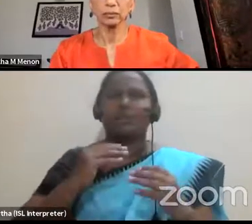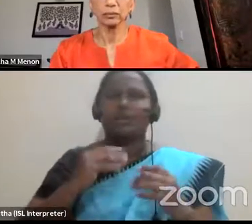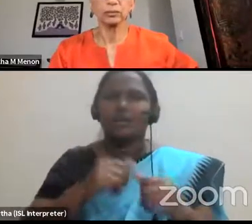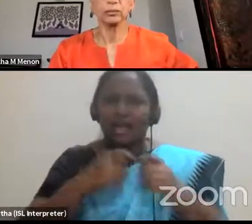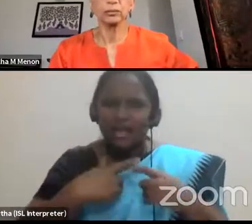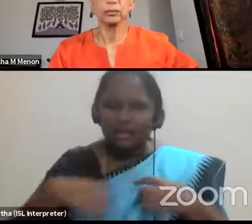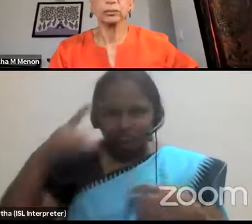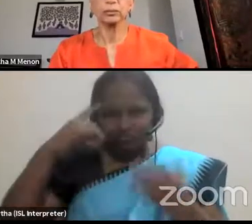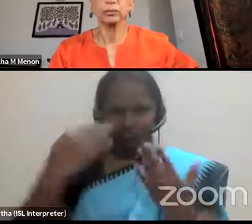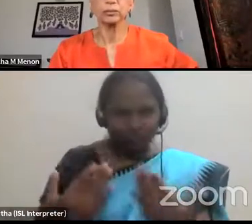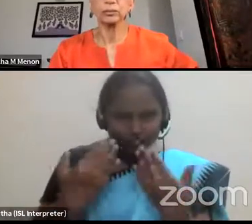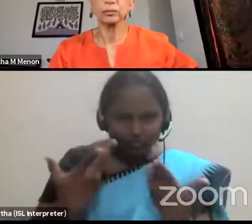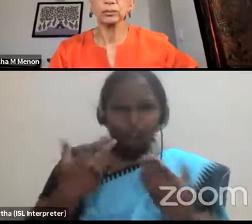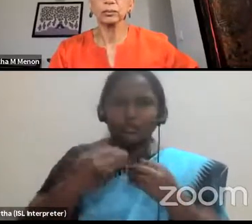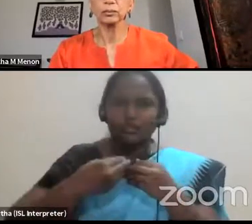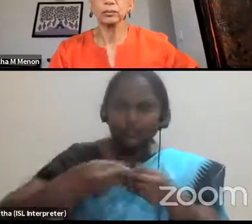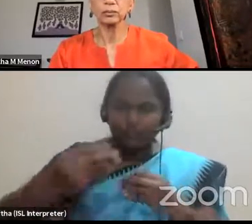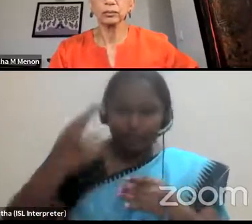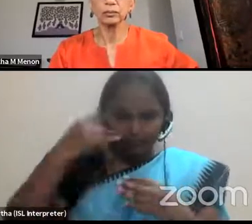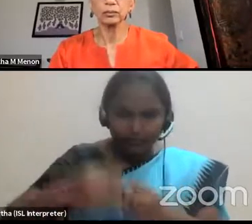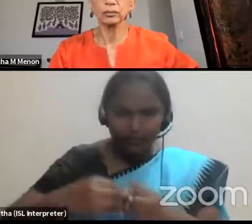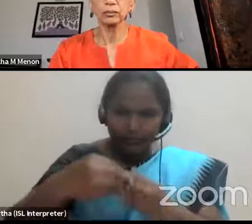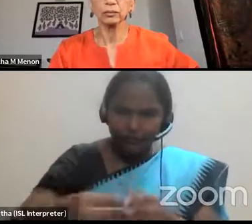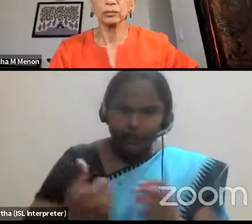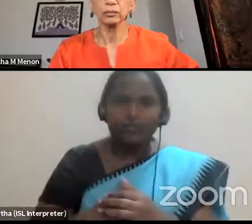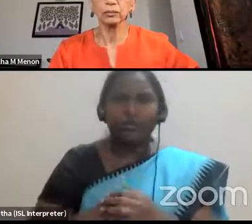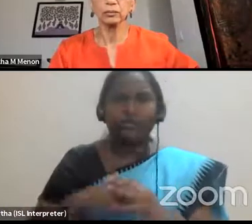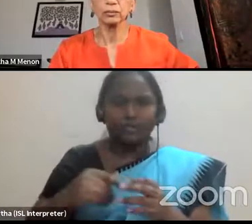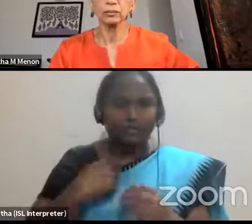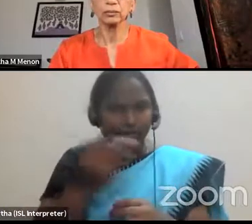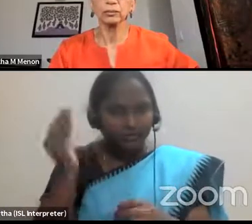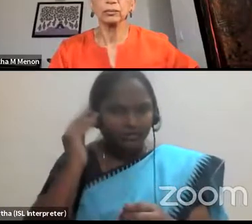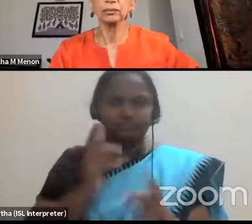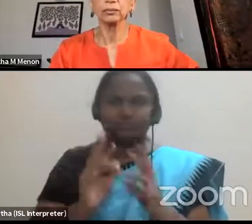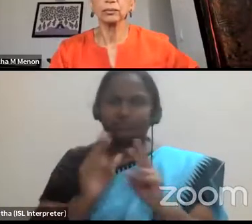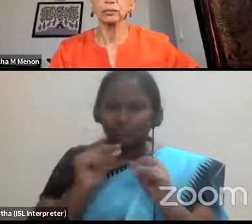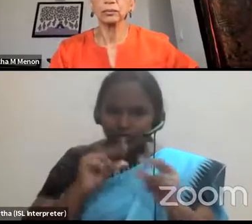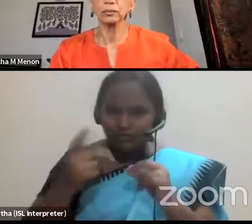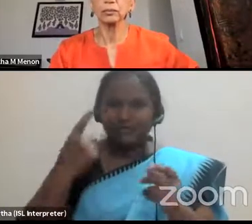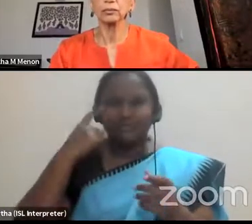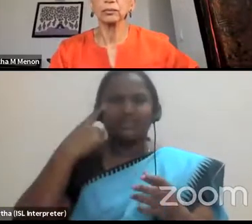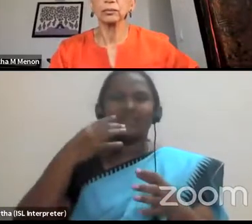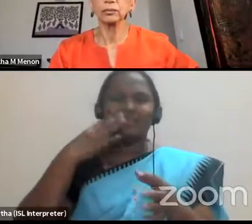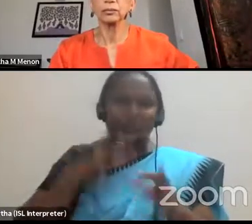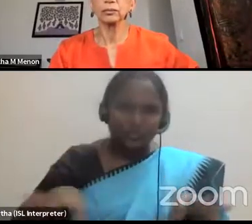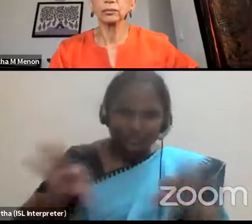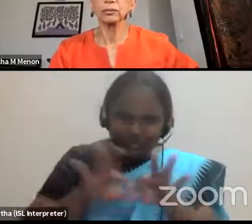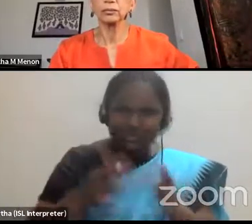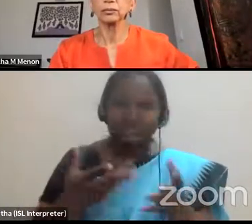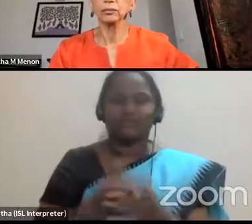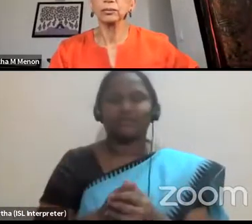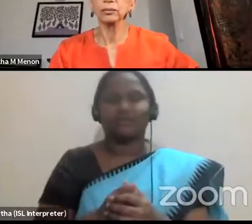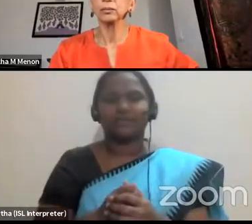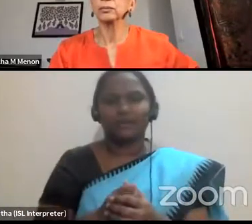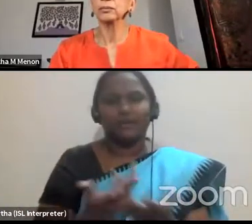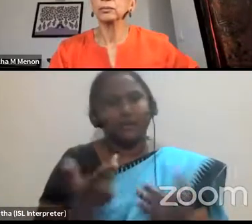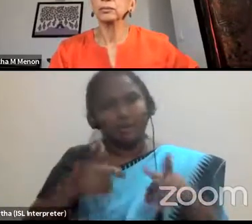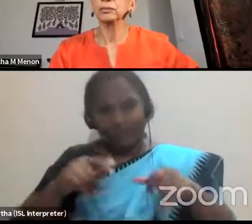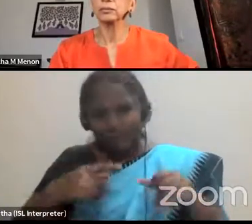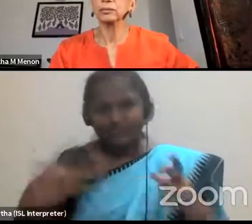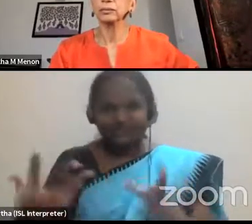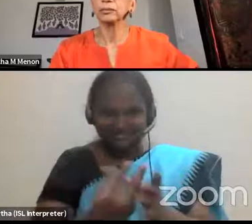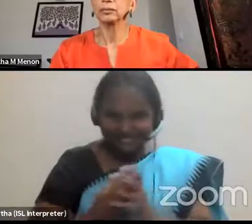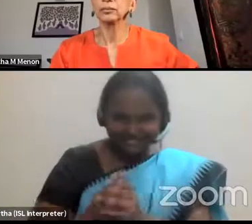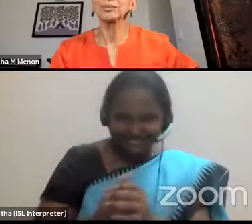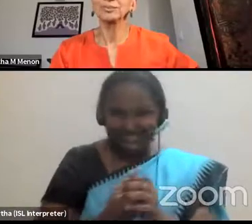You feel it's crucial going forward. I've heard you speak on the importance of STEAM at meetings we've been at